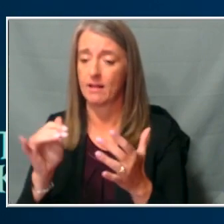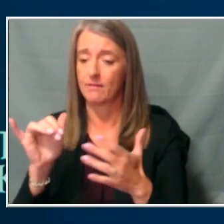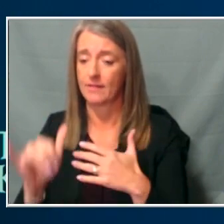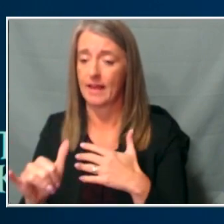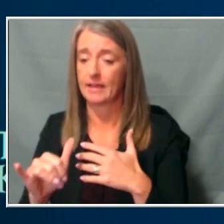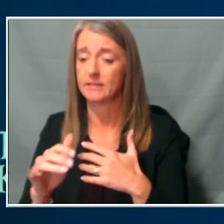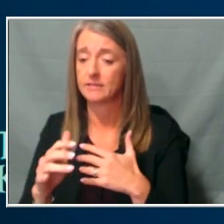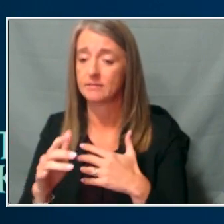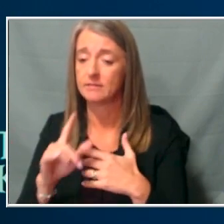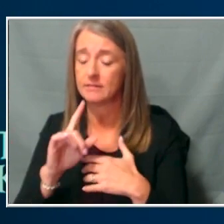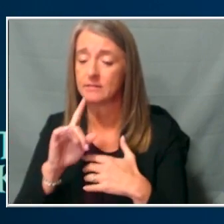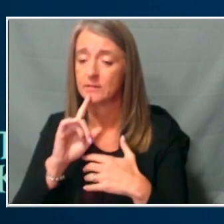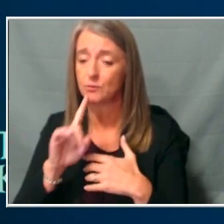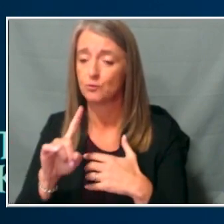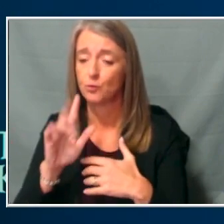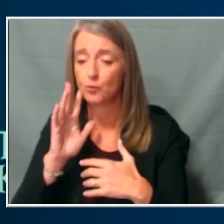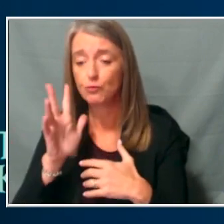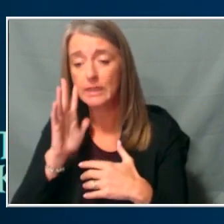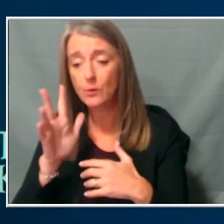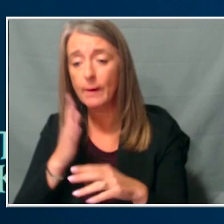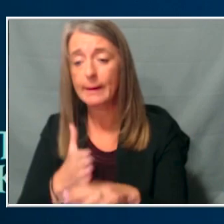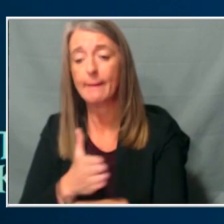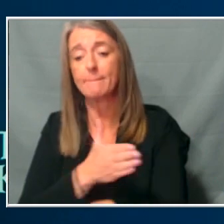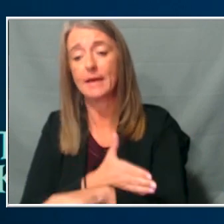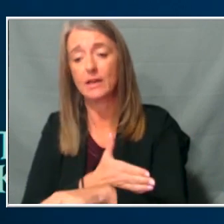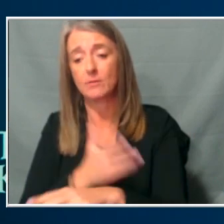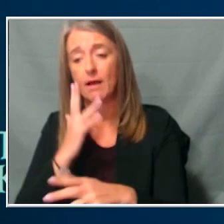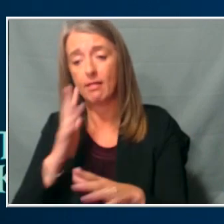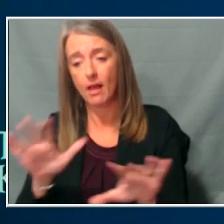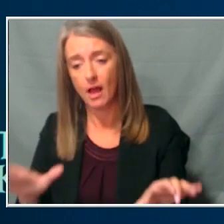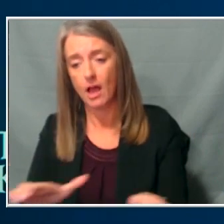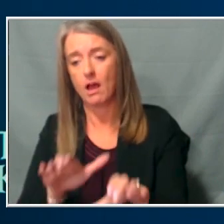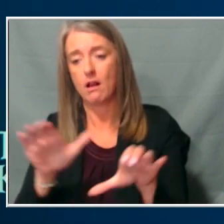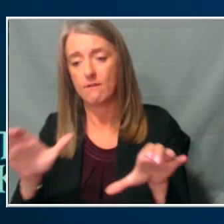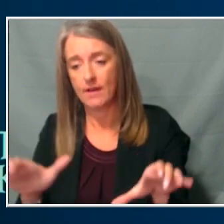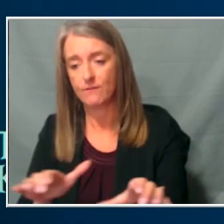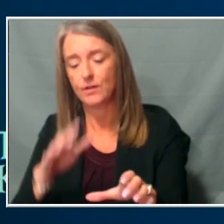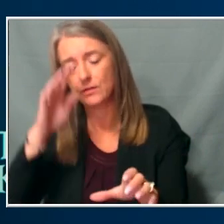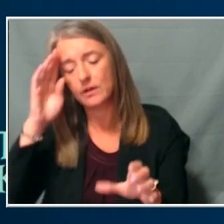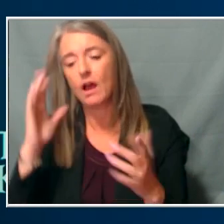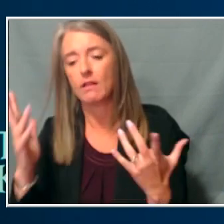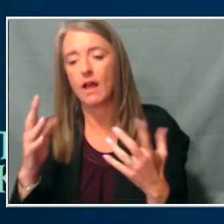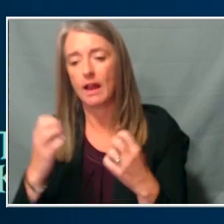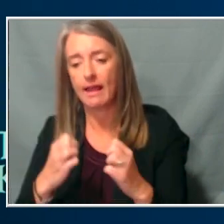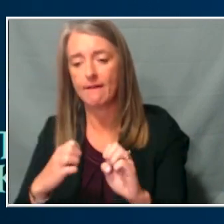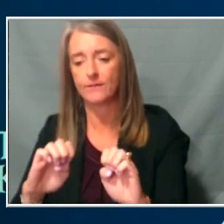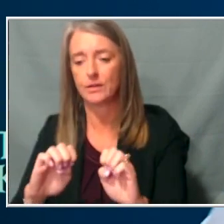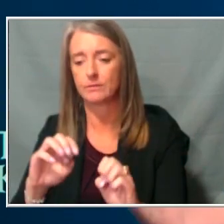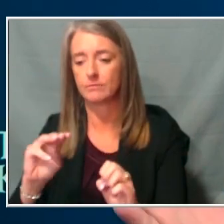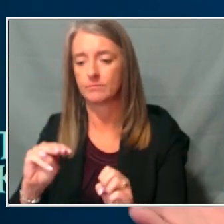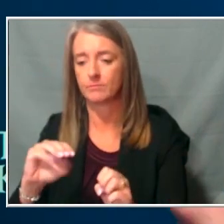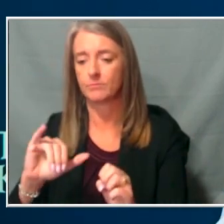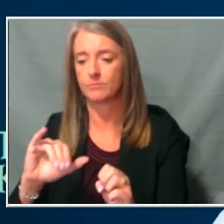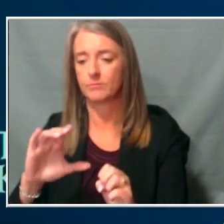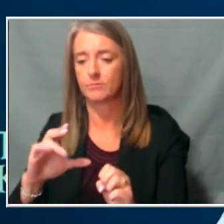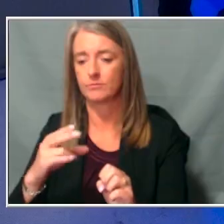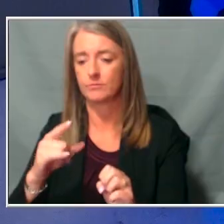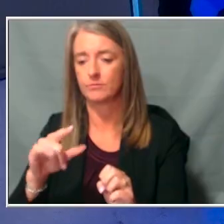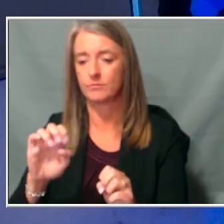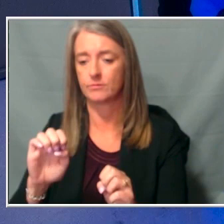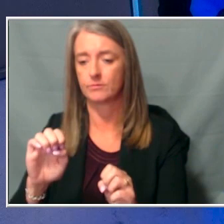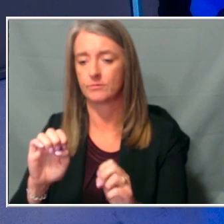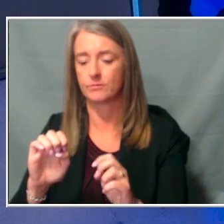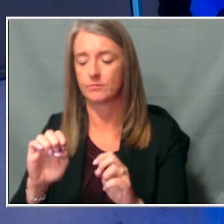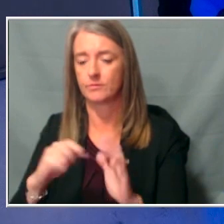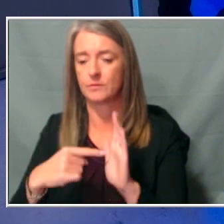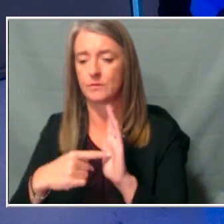know, it will get better, but it takes a lot of effort, you know, and I think it takes a lot of effort. And Michelle, is you see, they'll show you some